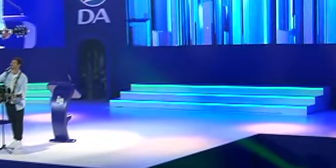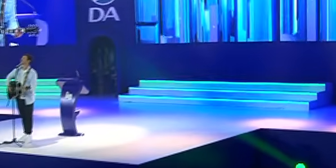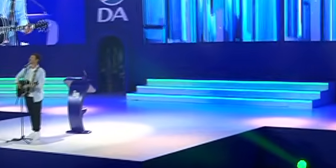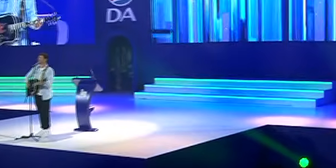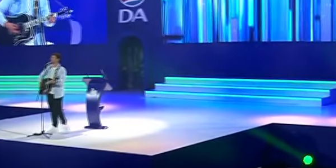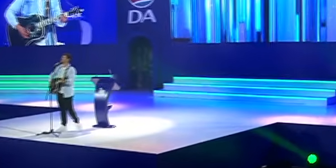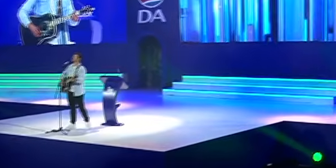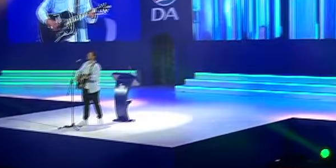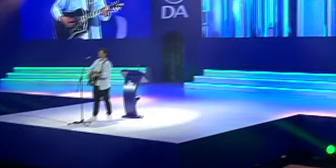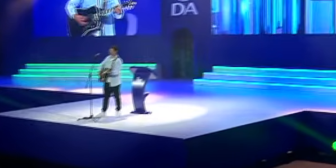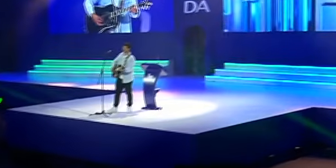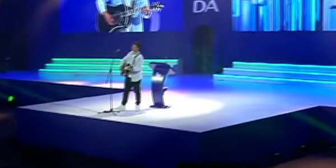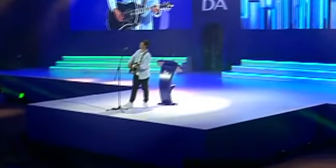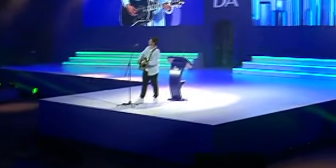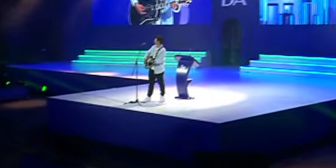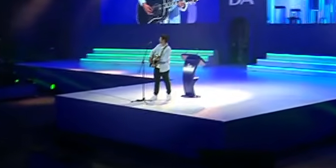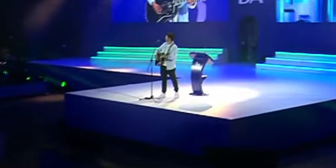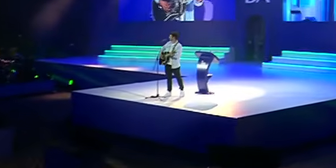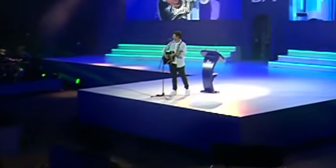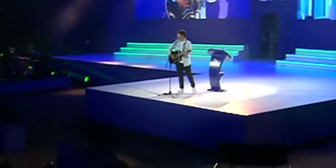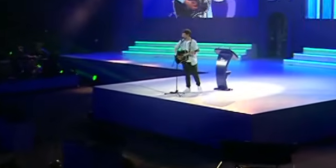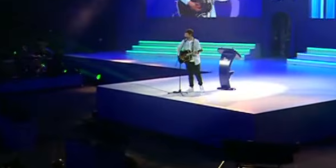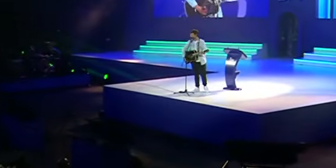coming down?